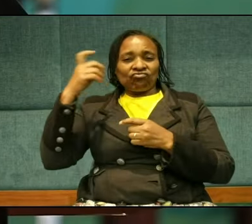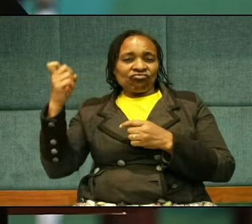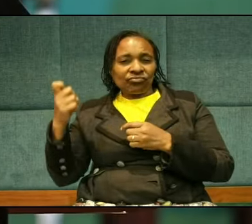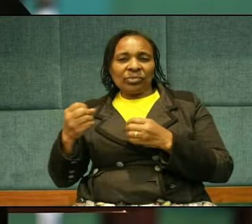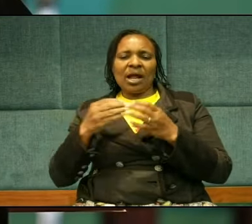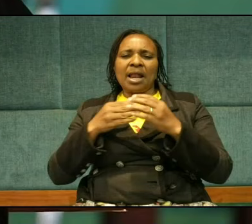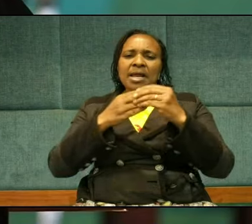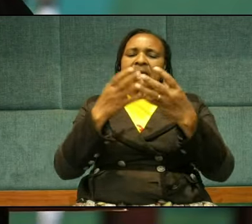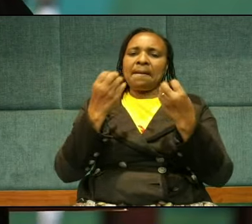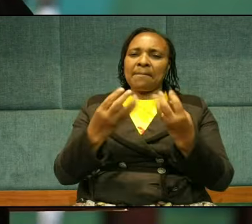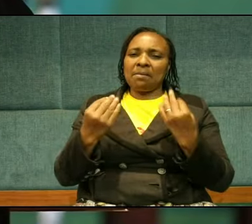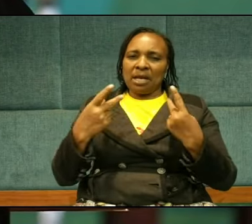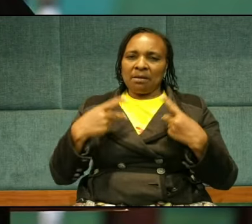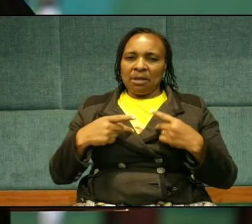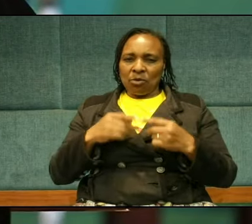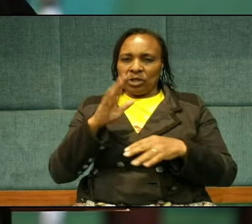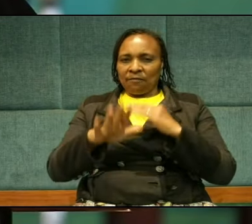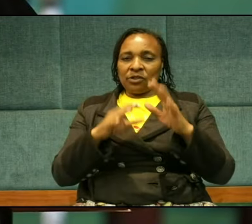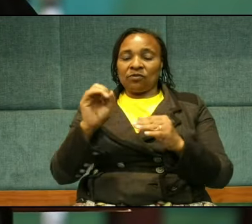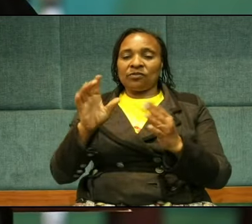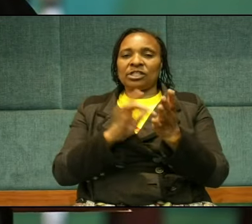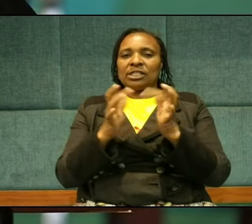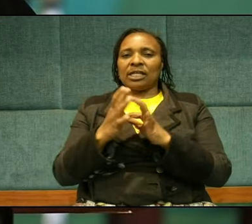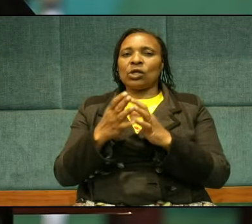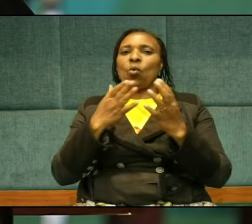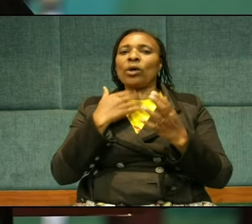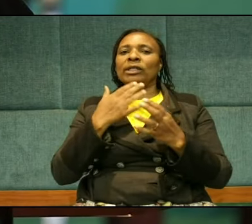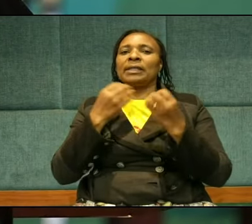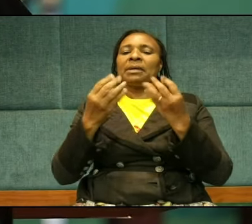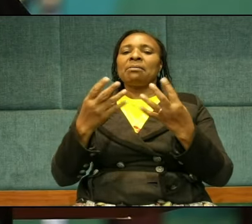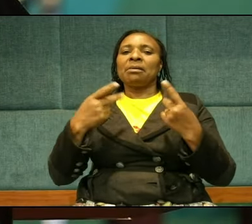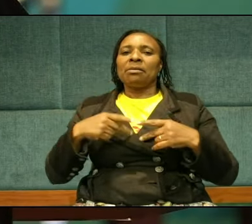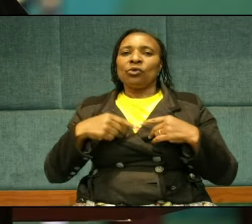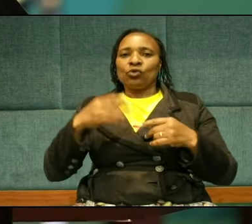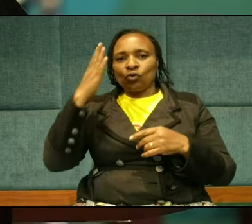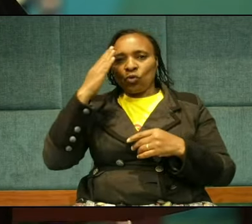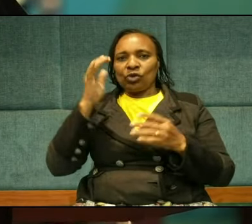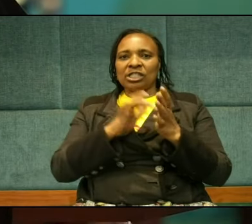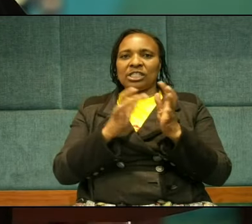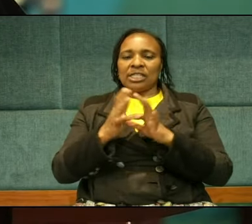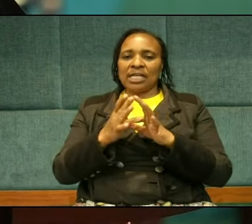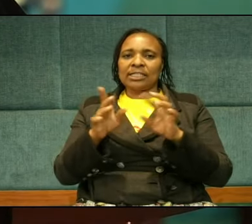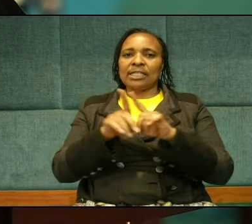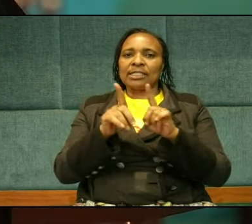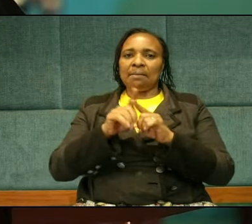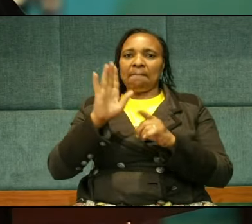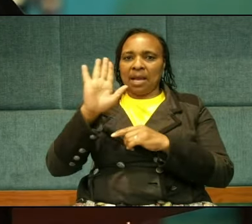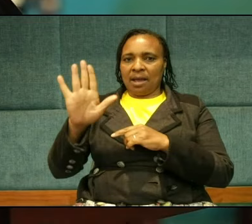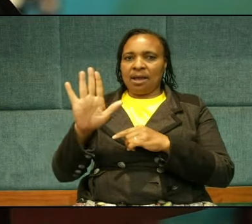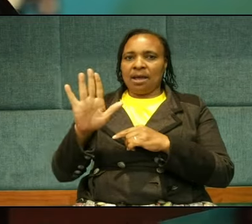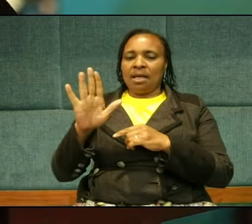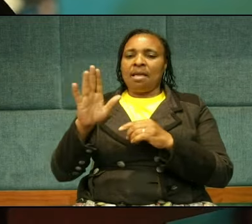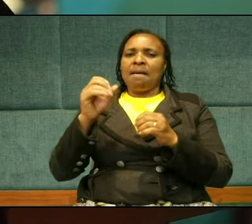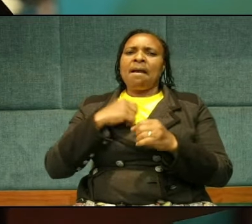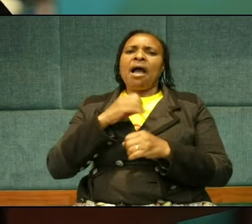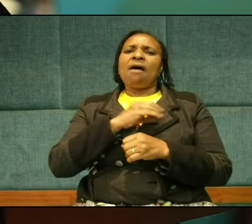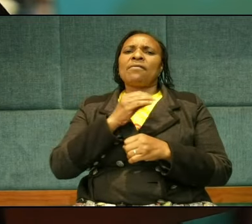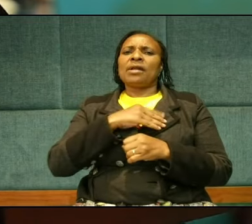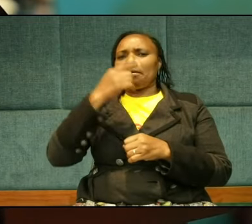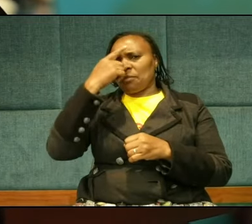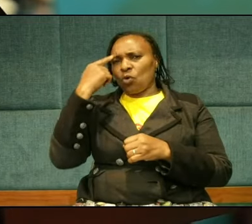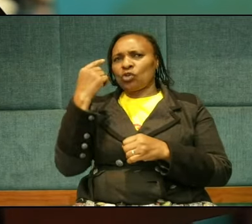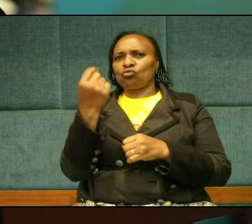many people to the feet of Jesus. He wanted many people to know Jesus and to love Jesus just like him. But he was afraid because he was